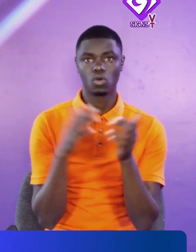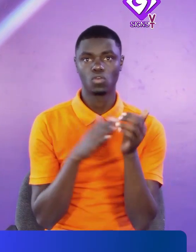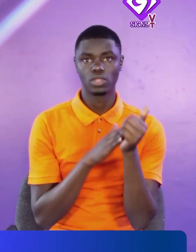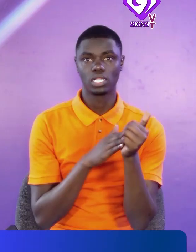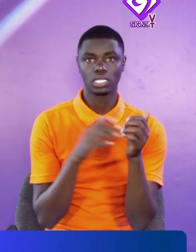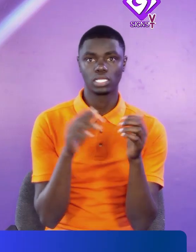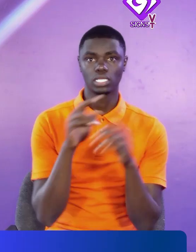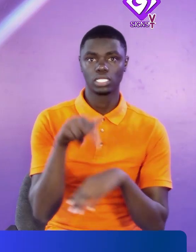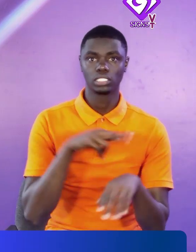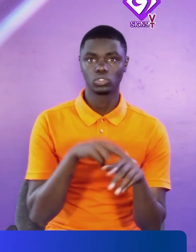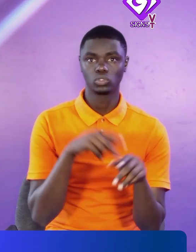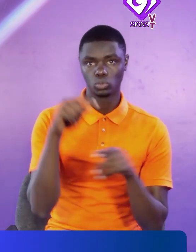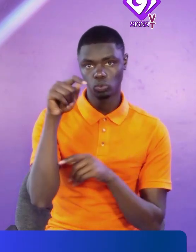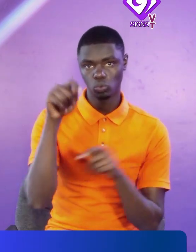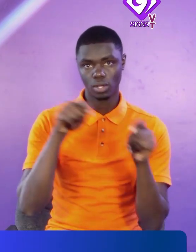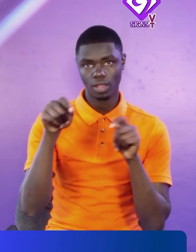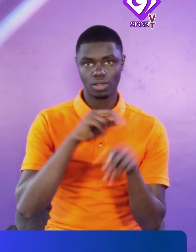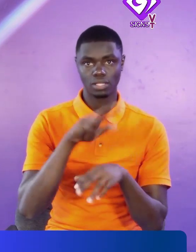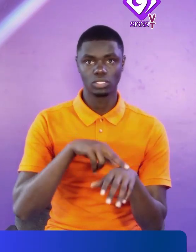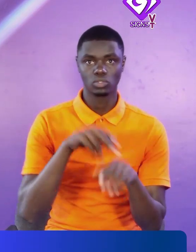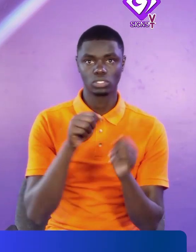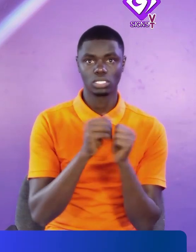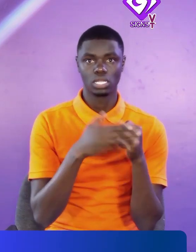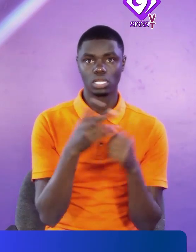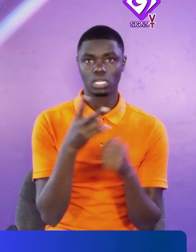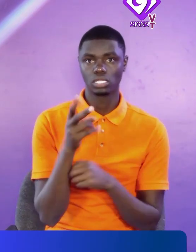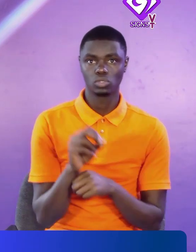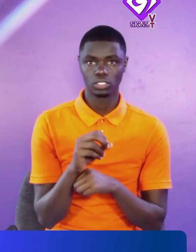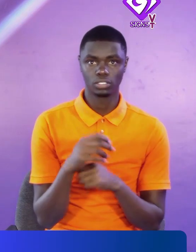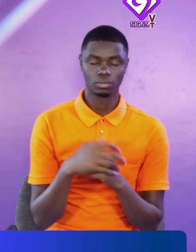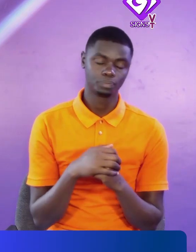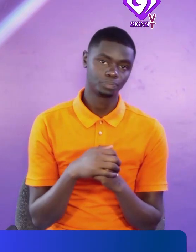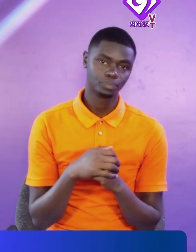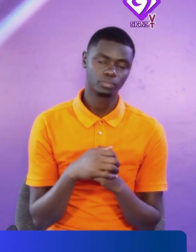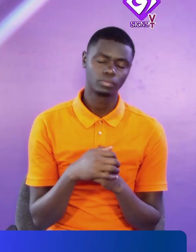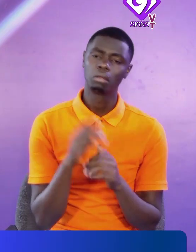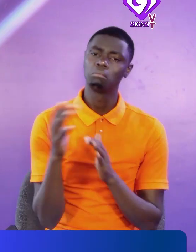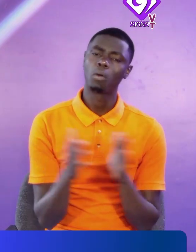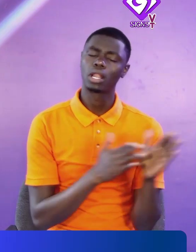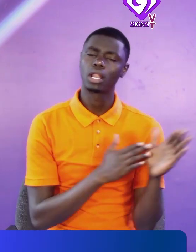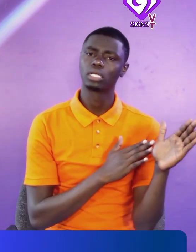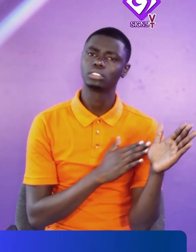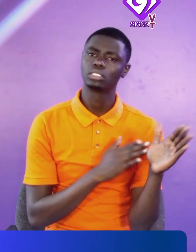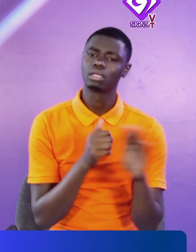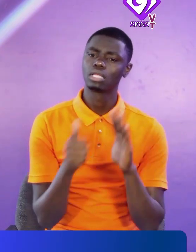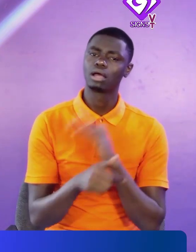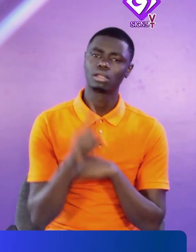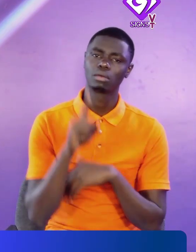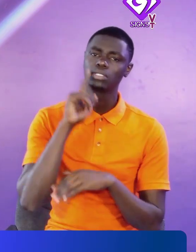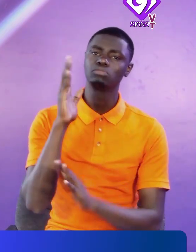govern the nation in 1920. Now, a Hashemite monarchy was organized under British protection